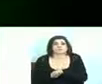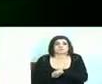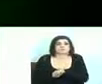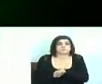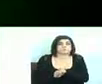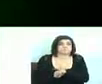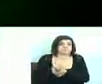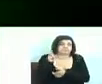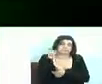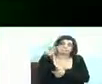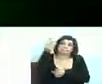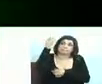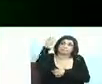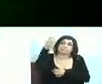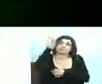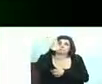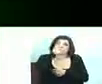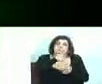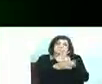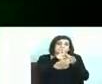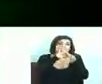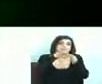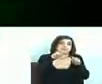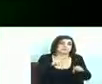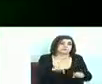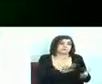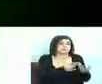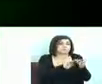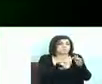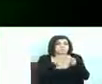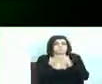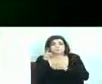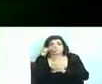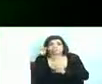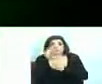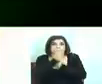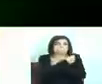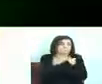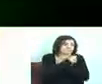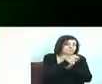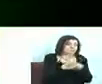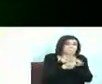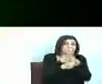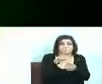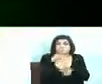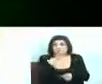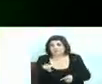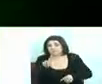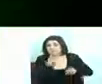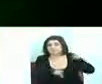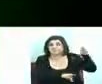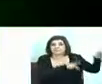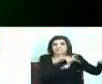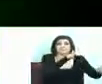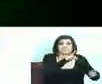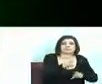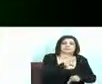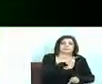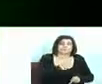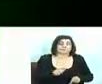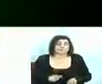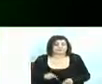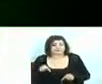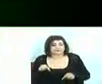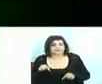You're the God of this city. You're the love of these people. You're the Lord of this